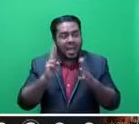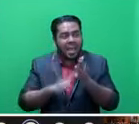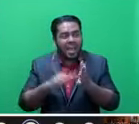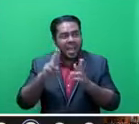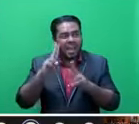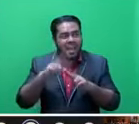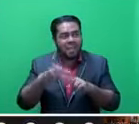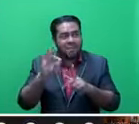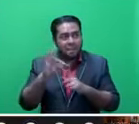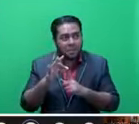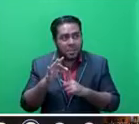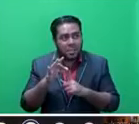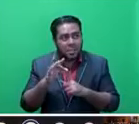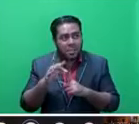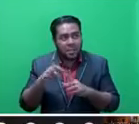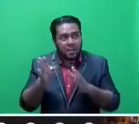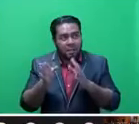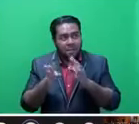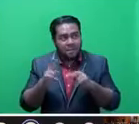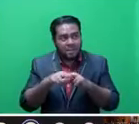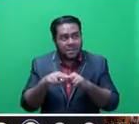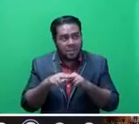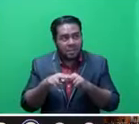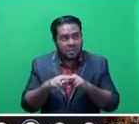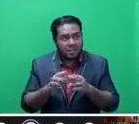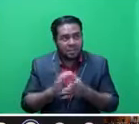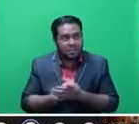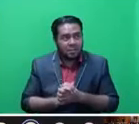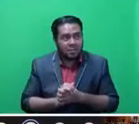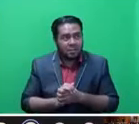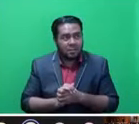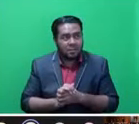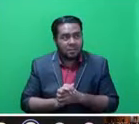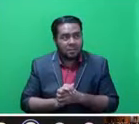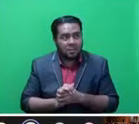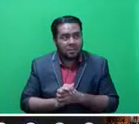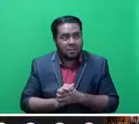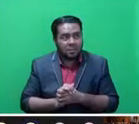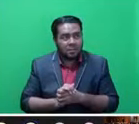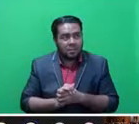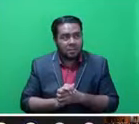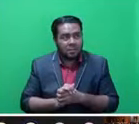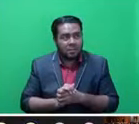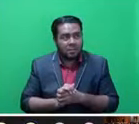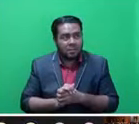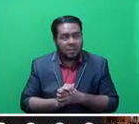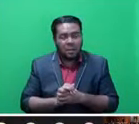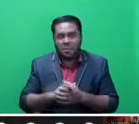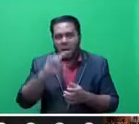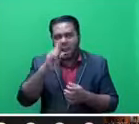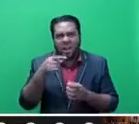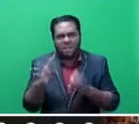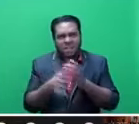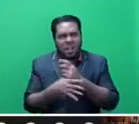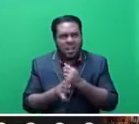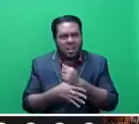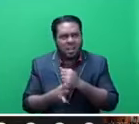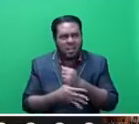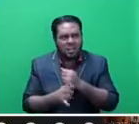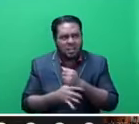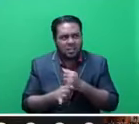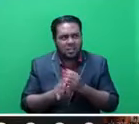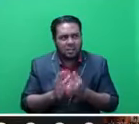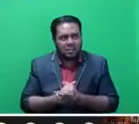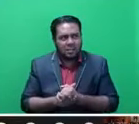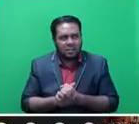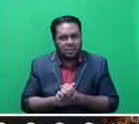know, if he wants, I can cover NFP, but I can't cover the flag. I mean, see the Honourable